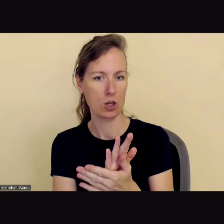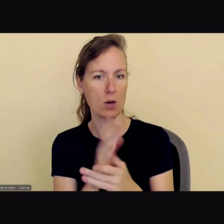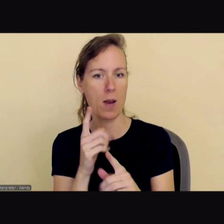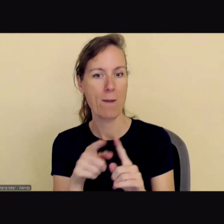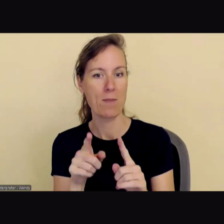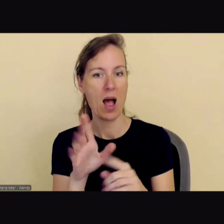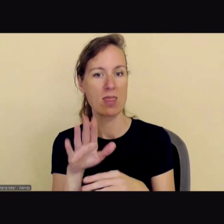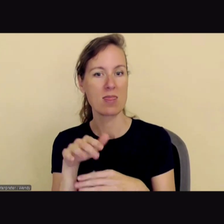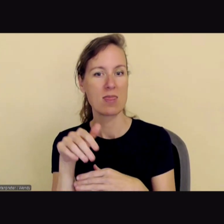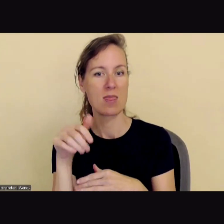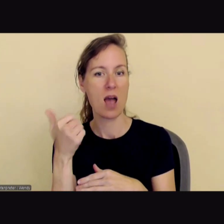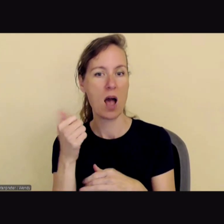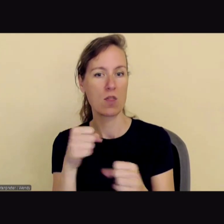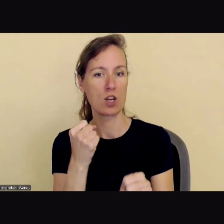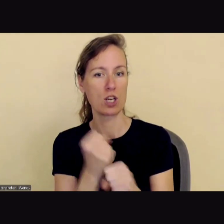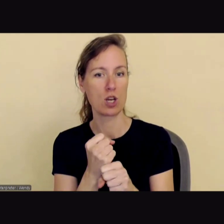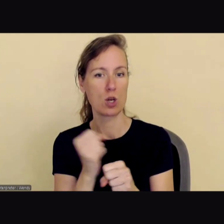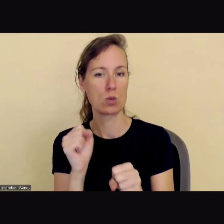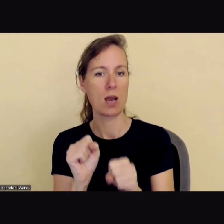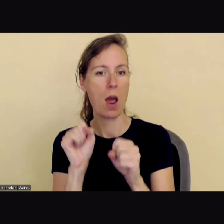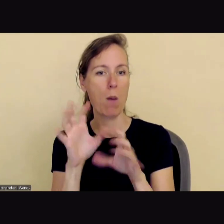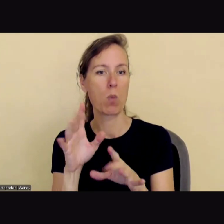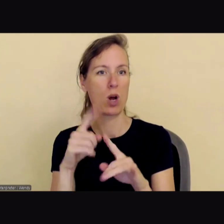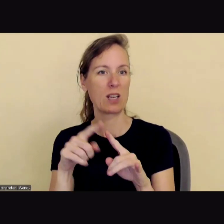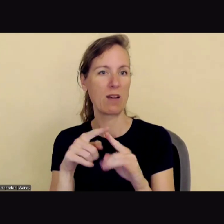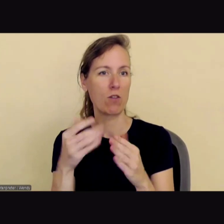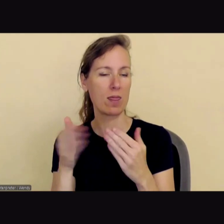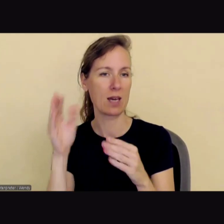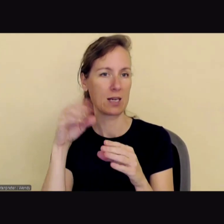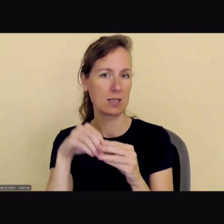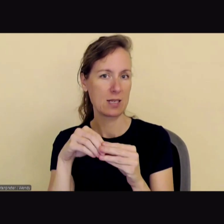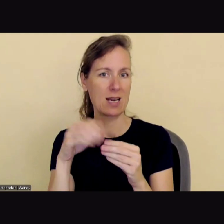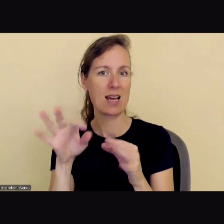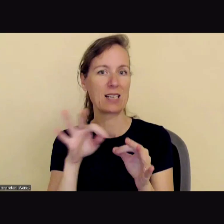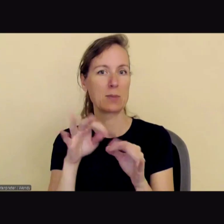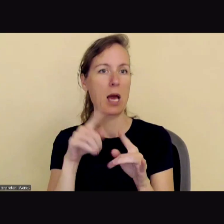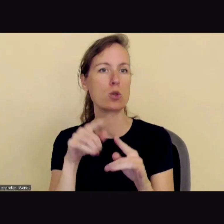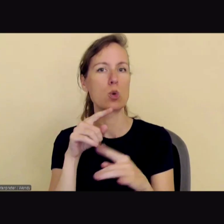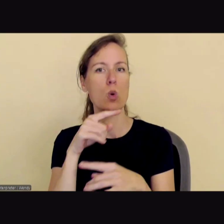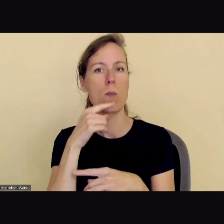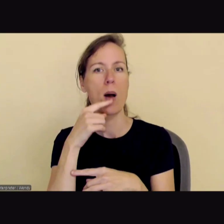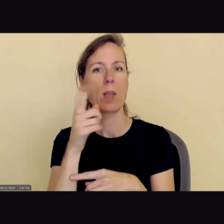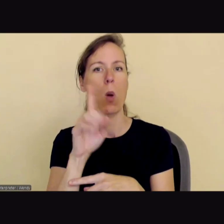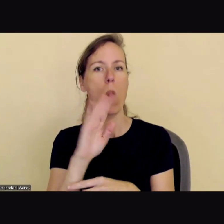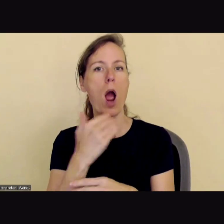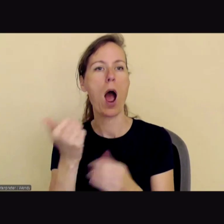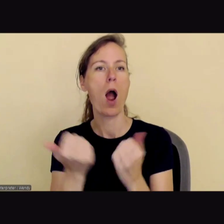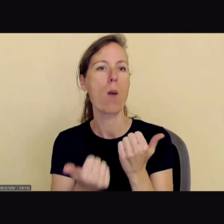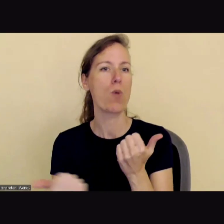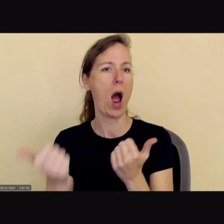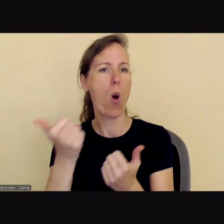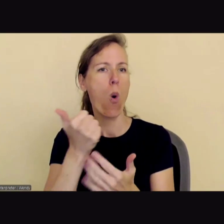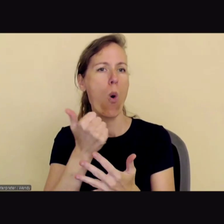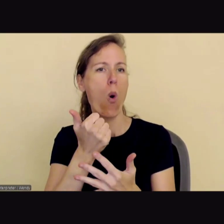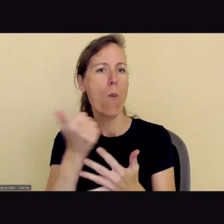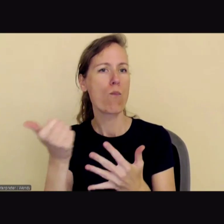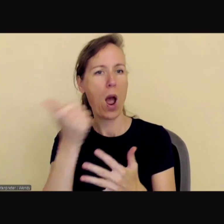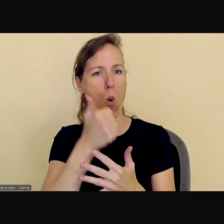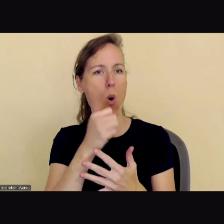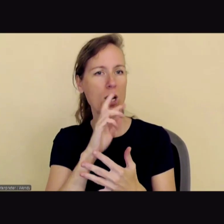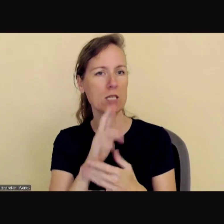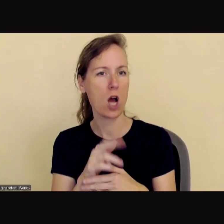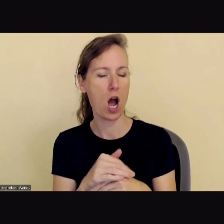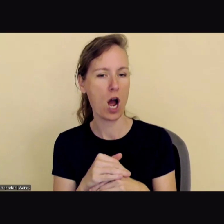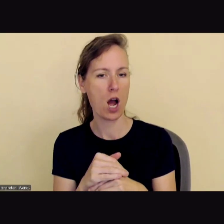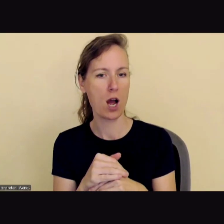in, and it sort of explains to the public where our priorities are. So 5701 might be zero for this year because we don't have